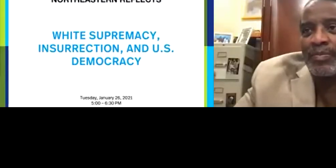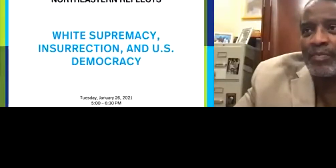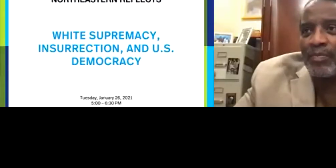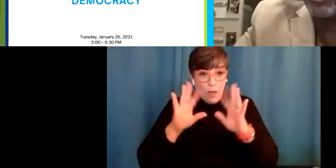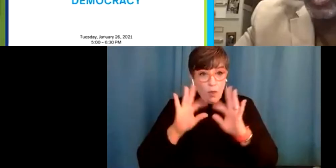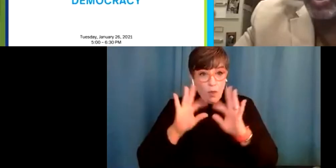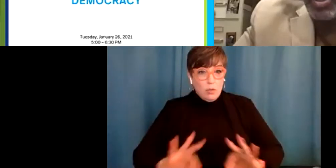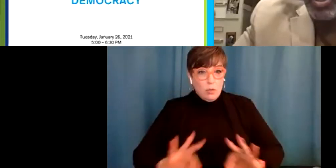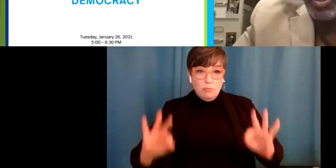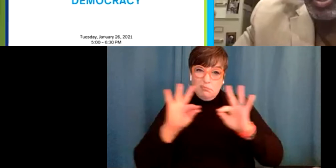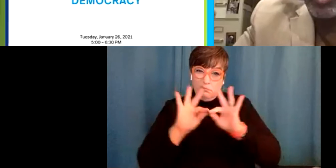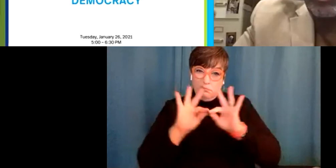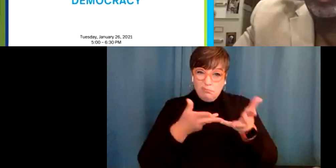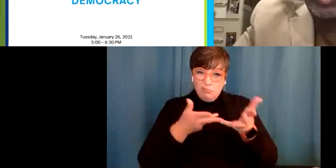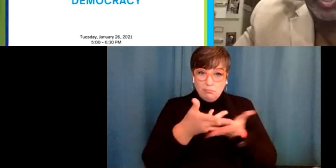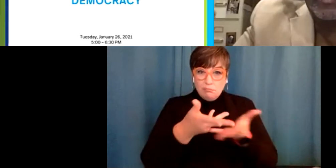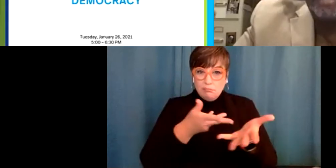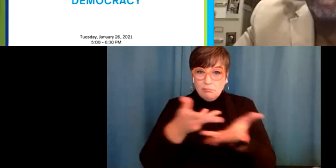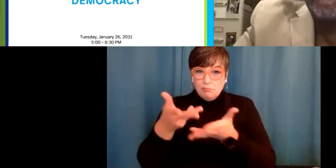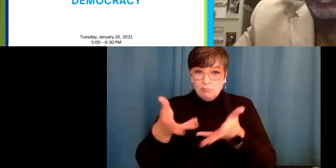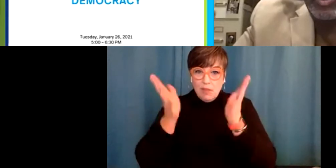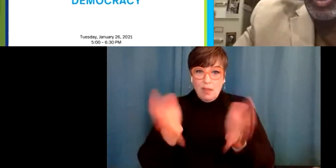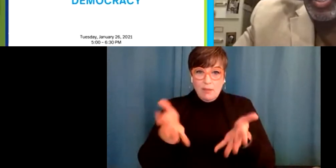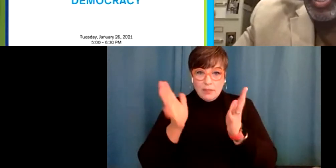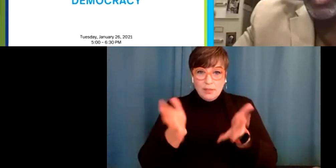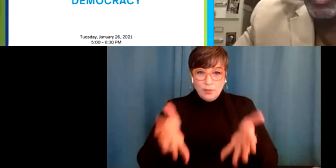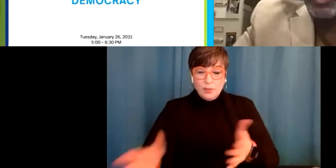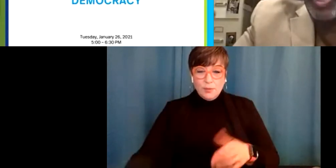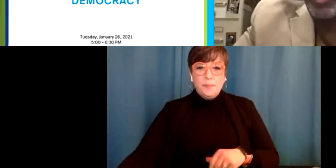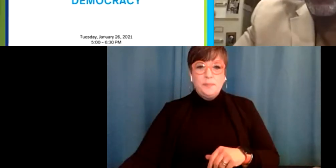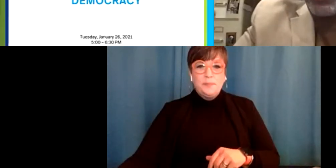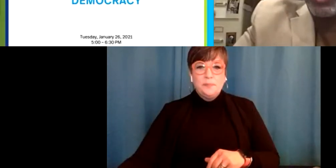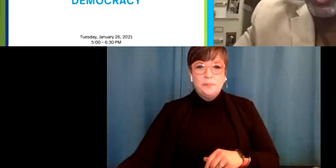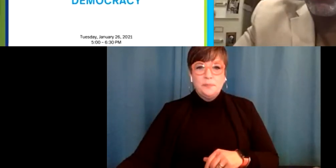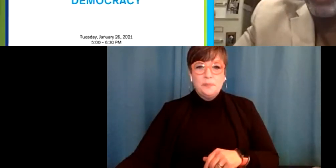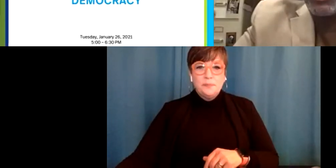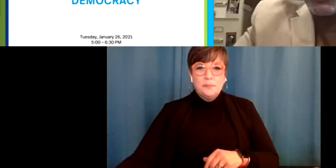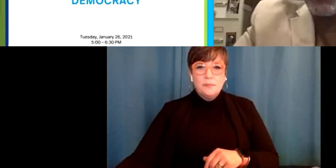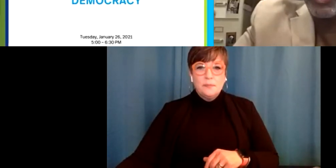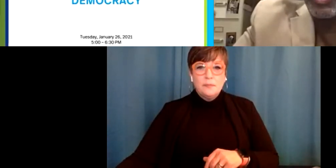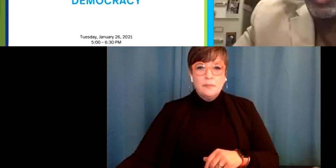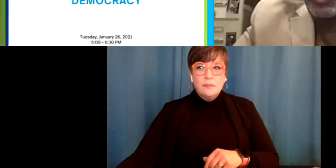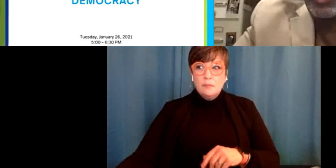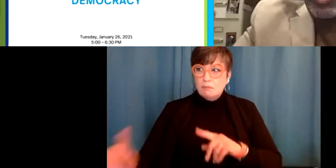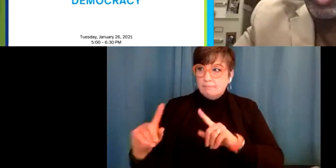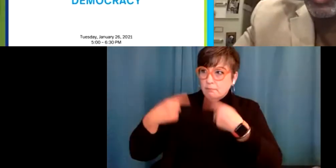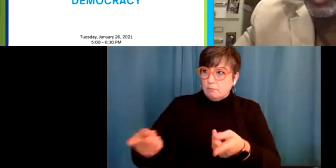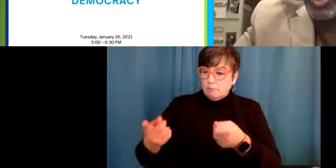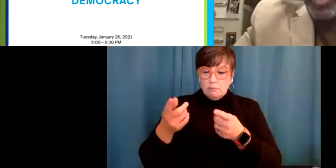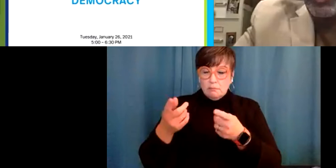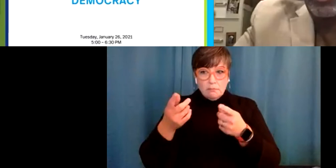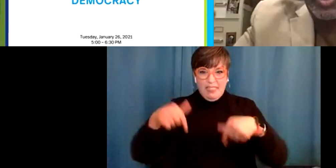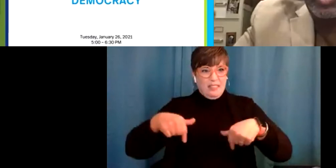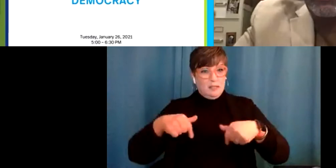conversation. It's been a few weeks now, and however, the events that occurred in our